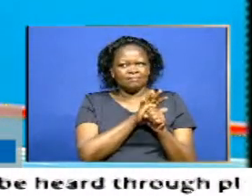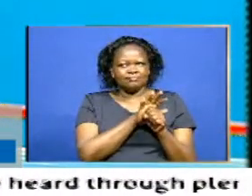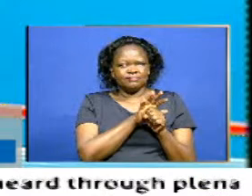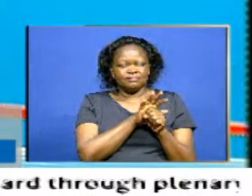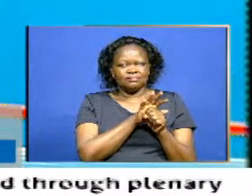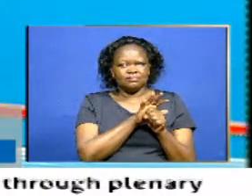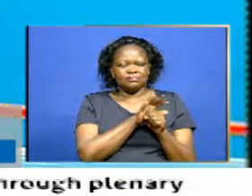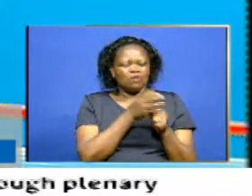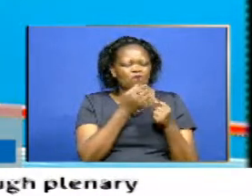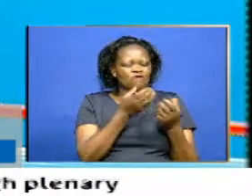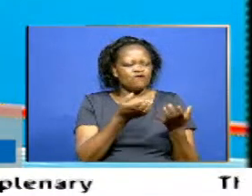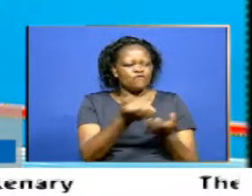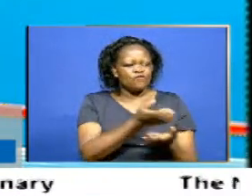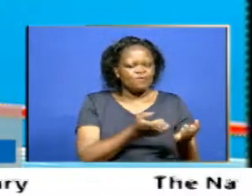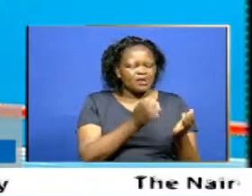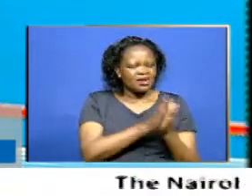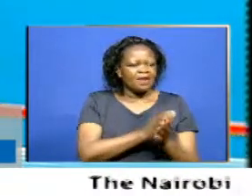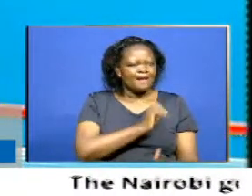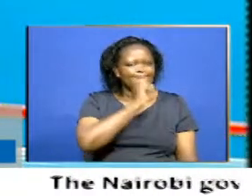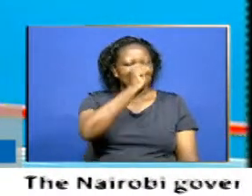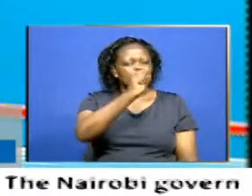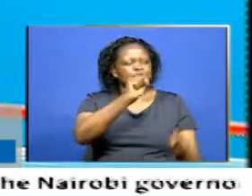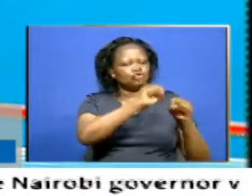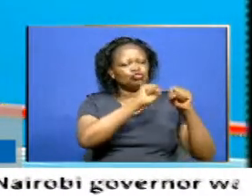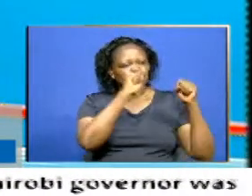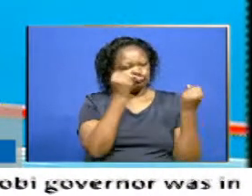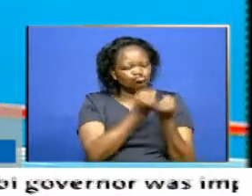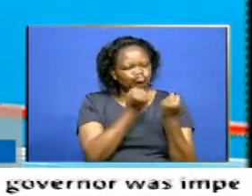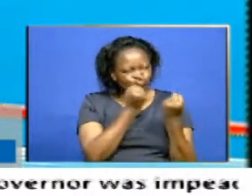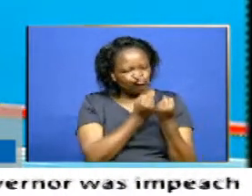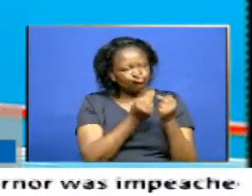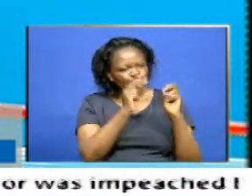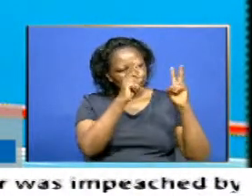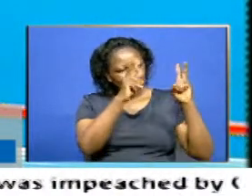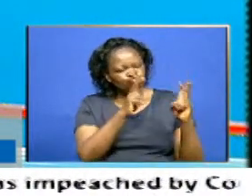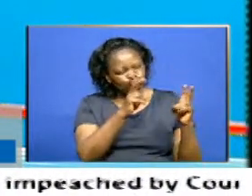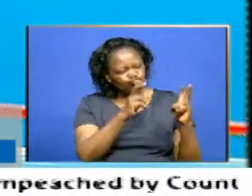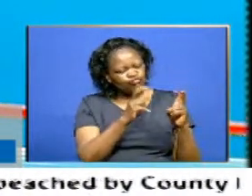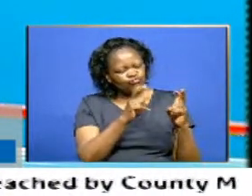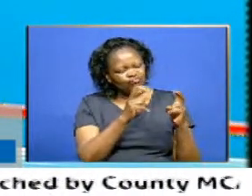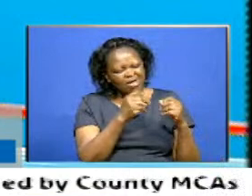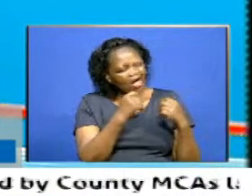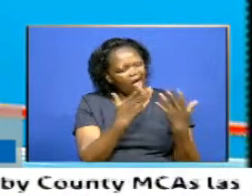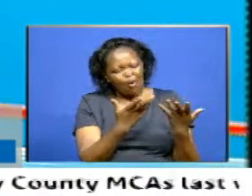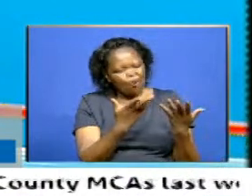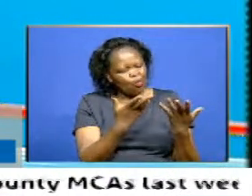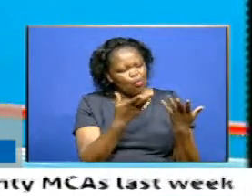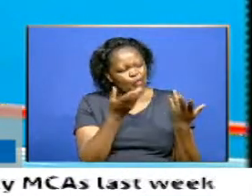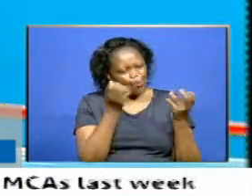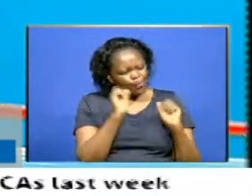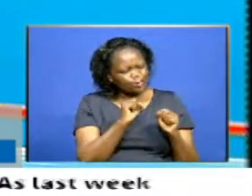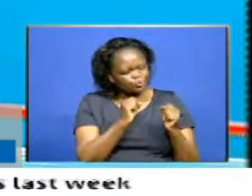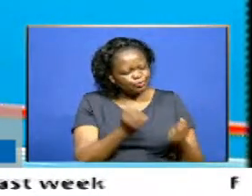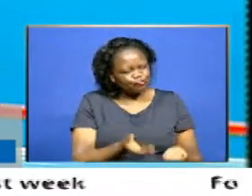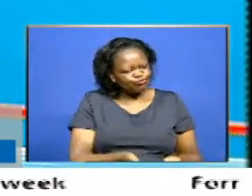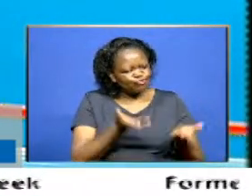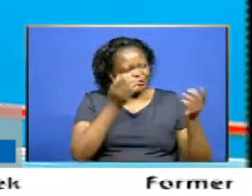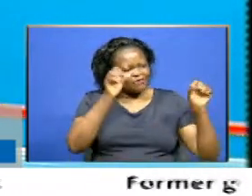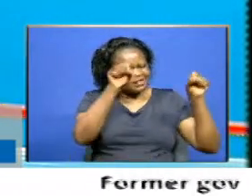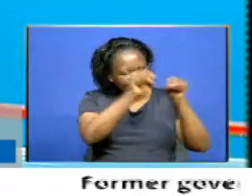of economic as well as political and social issues. So how do we upscale our